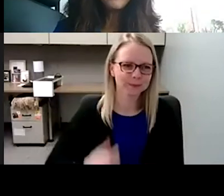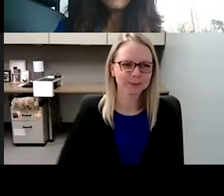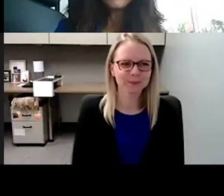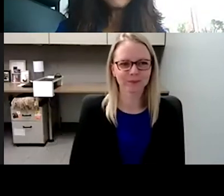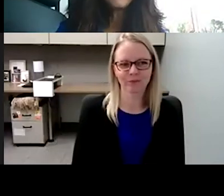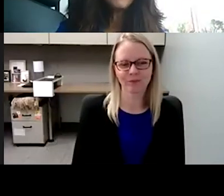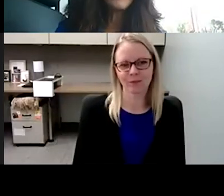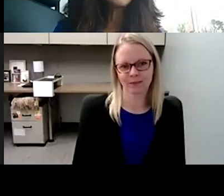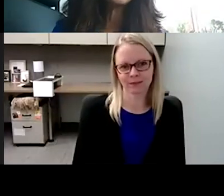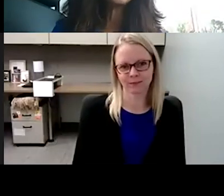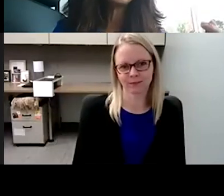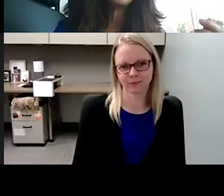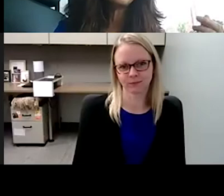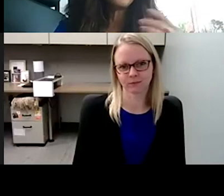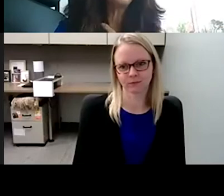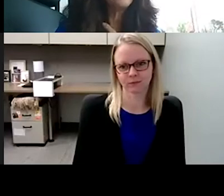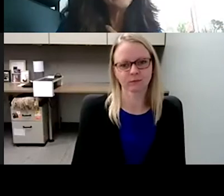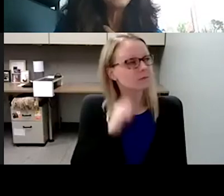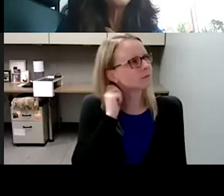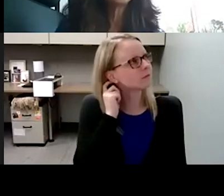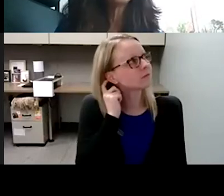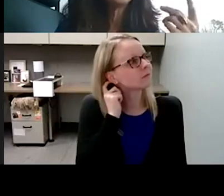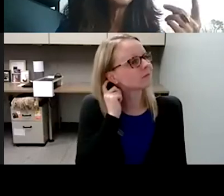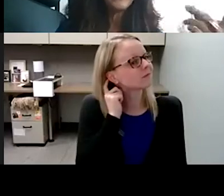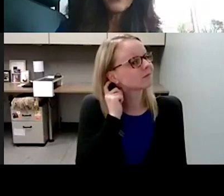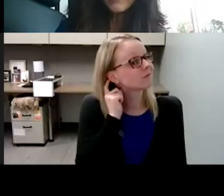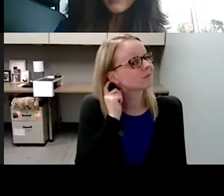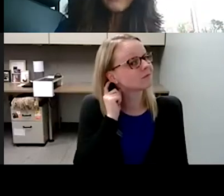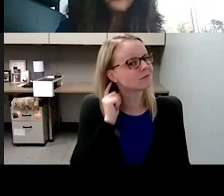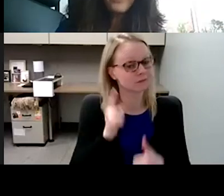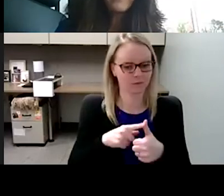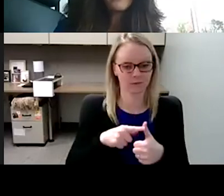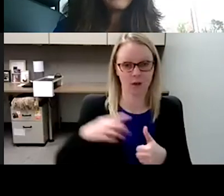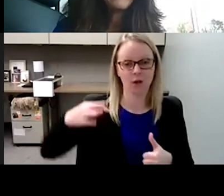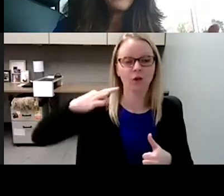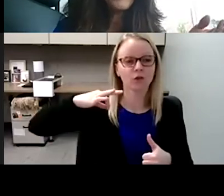three things. To me, it's, for me anyway, it was credential,